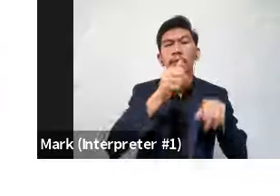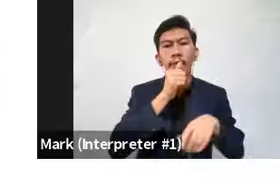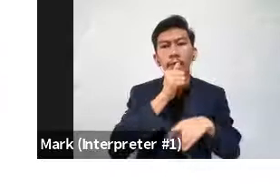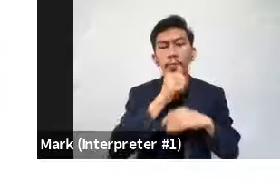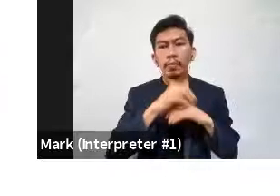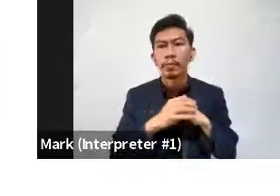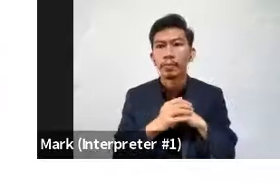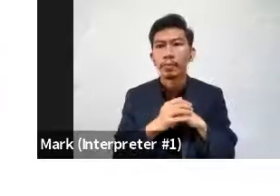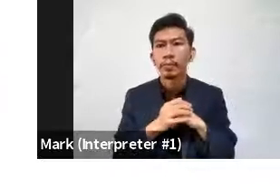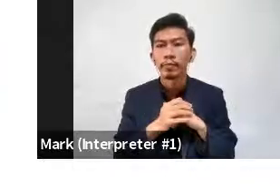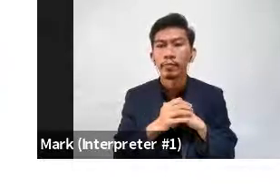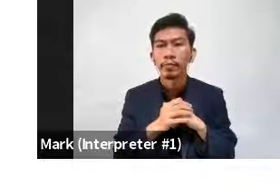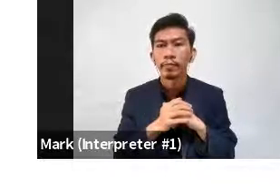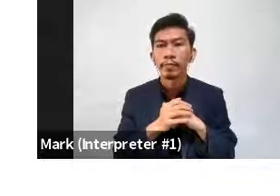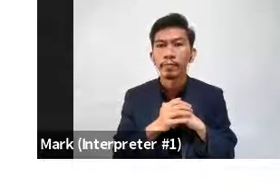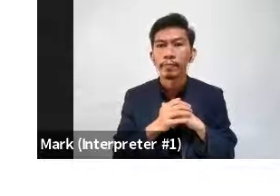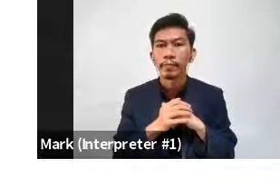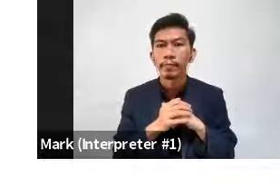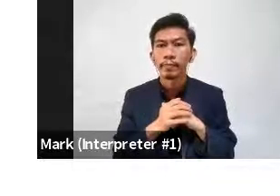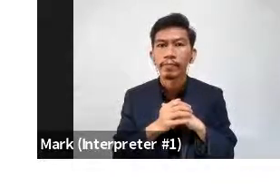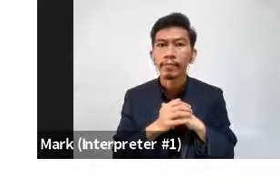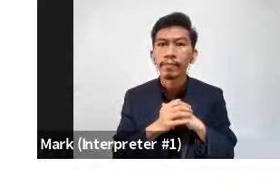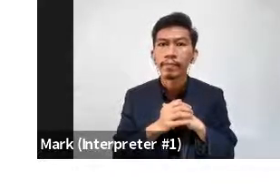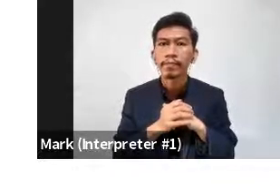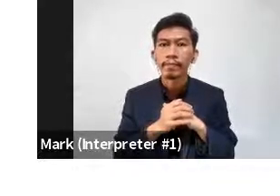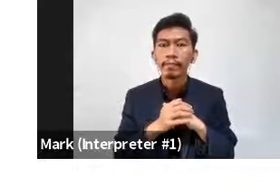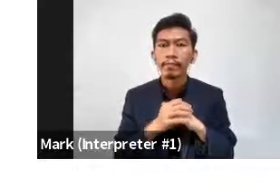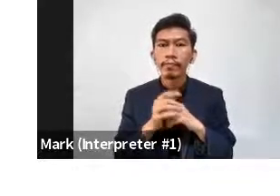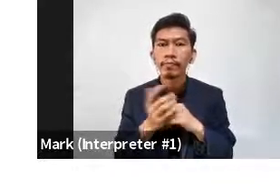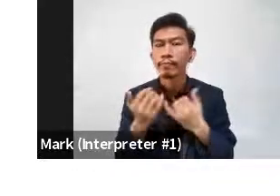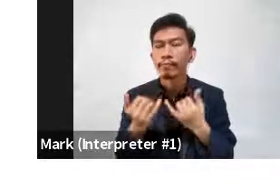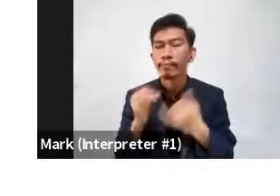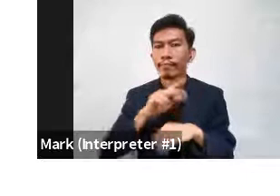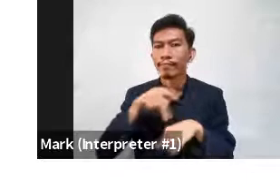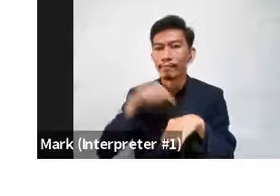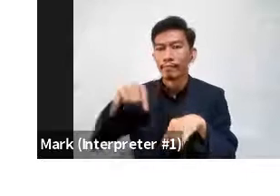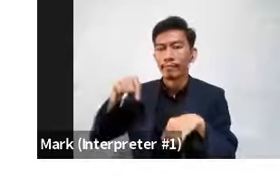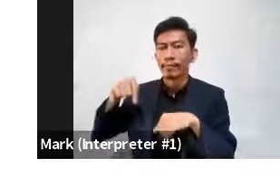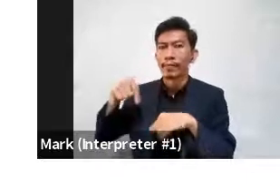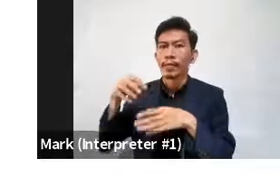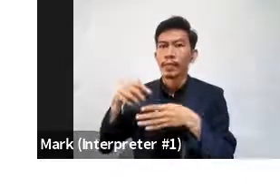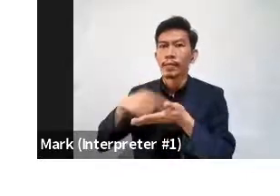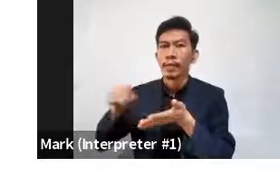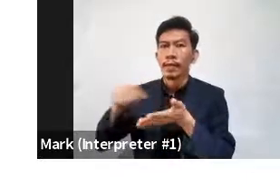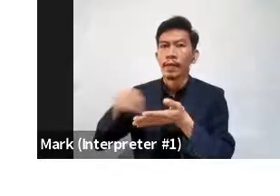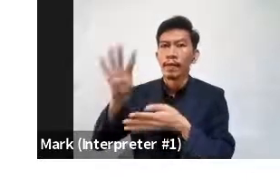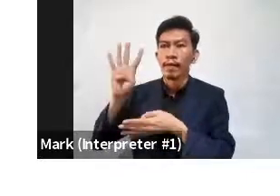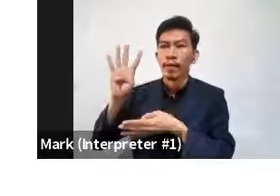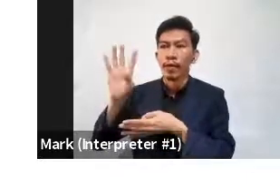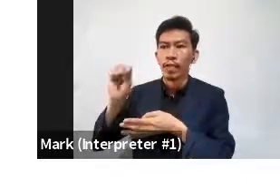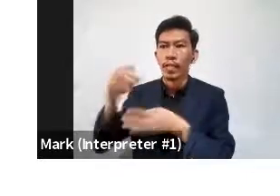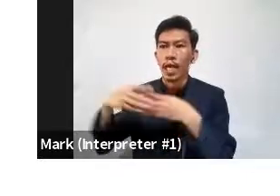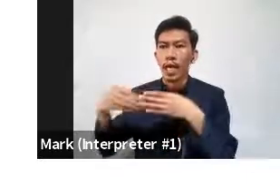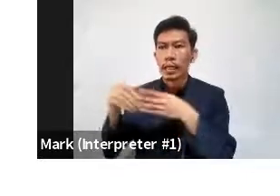from private to public. So in the Philippines, we're spending around $40 or $50 per person. The